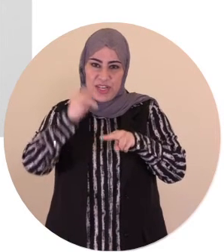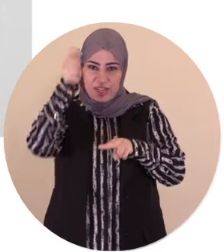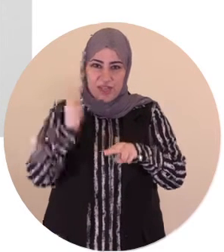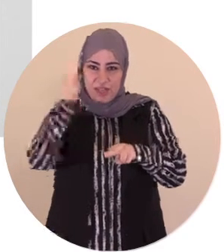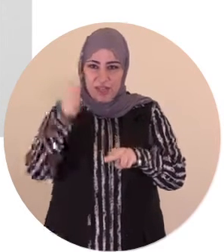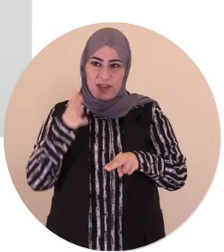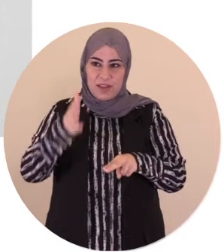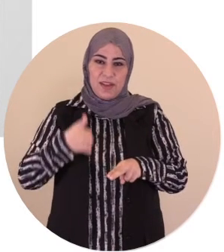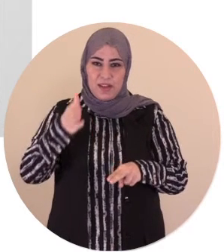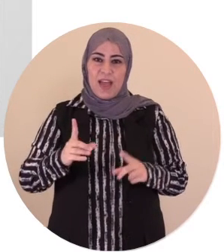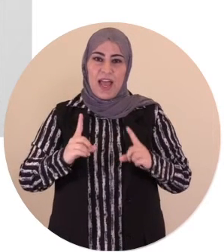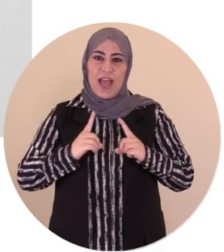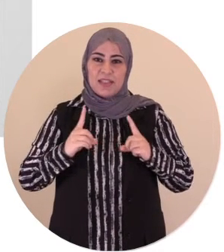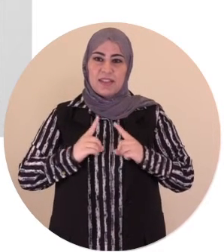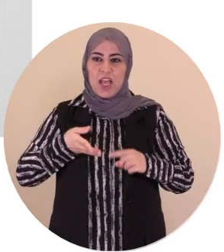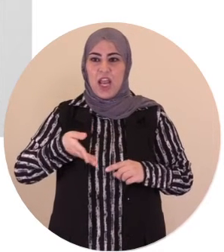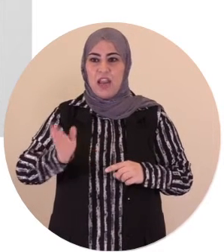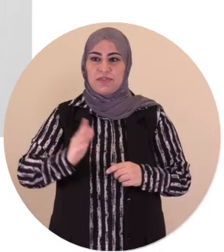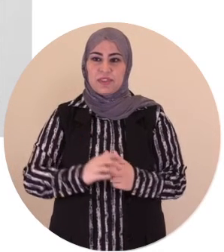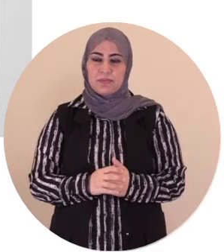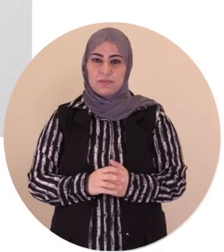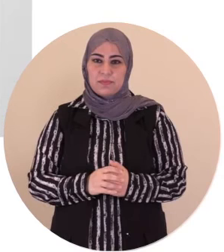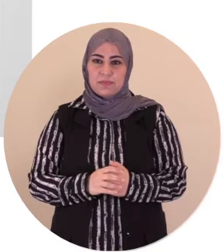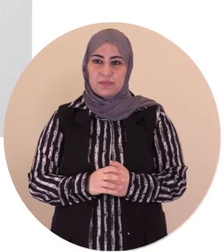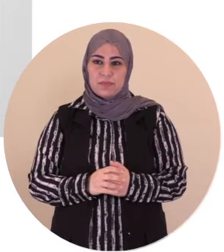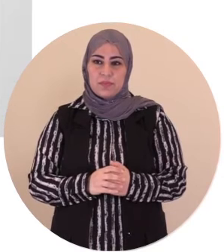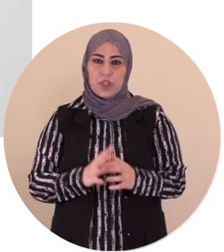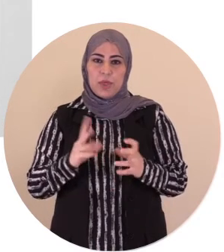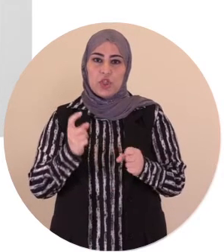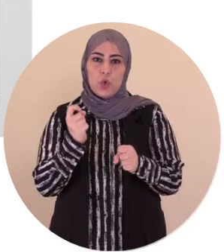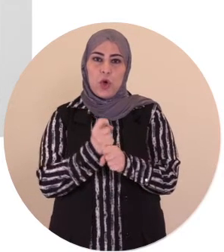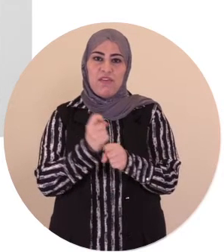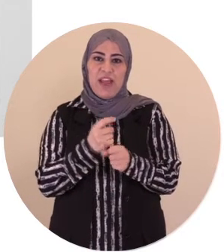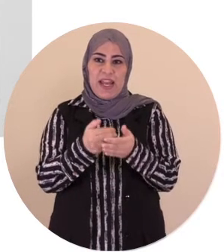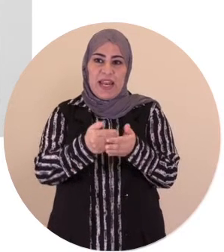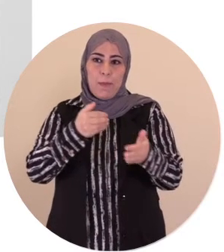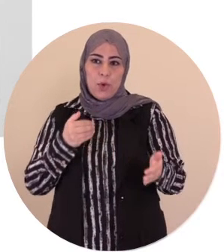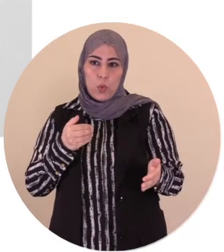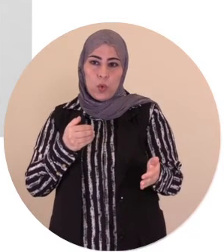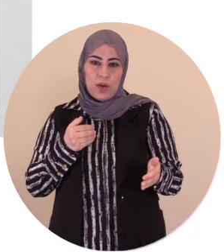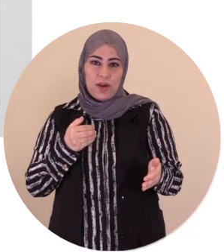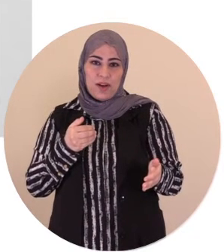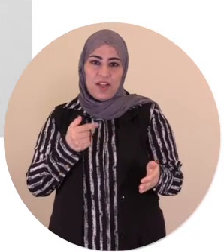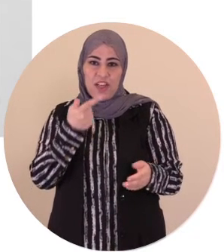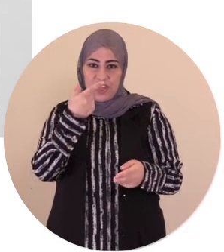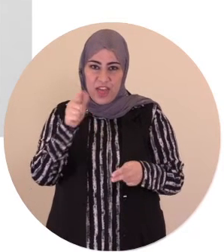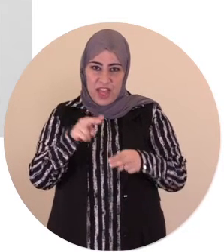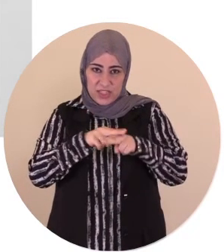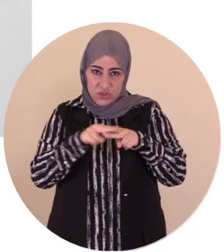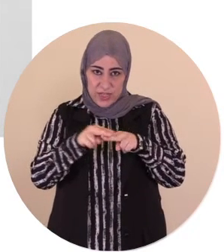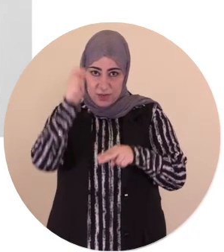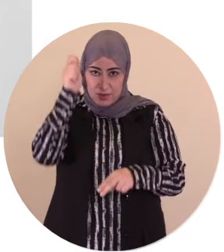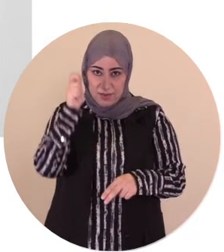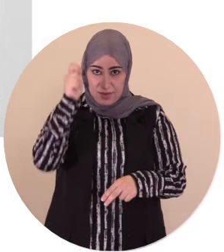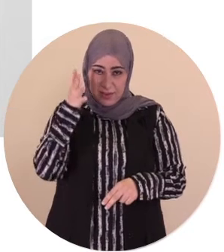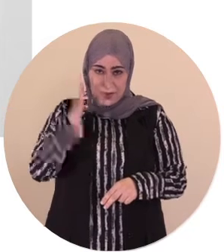Sarah get on the train? This is the question. What do you think? Let's look at the timeline together and analyze it on the